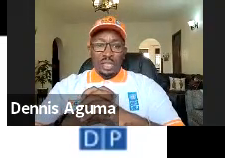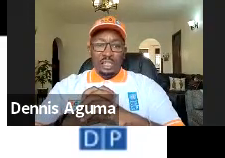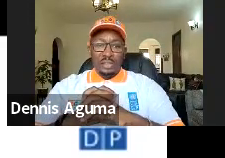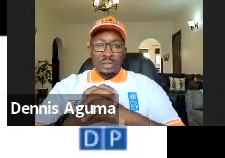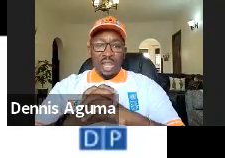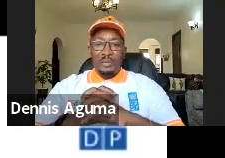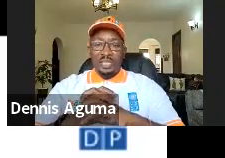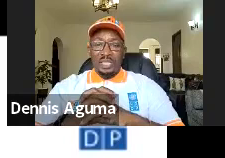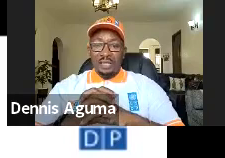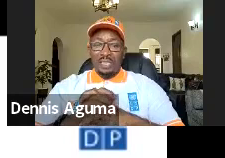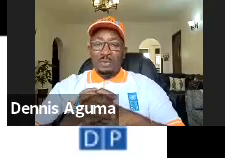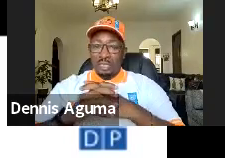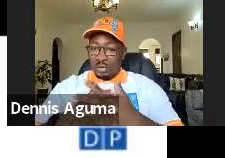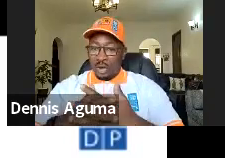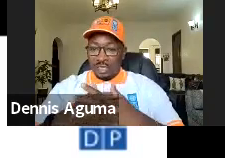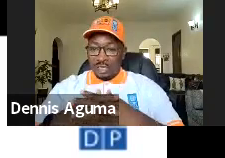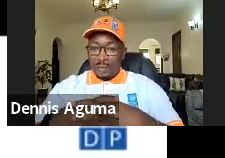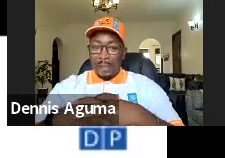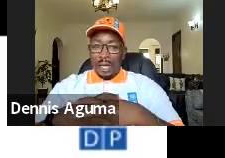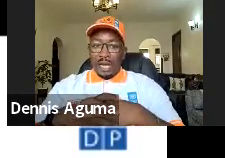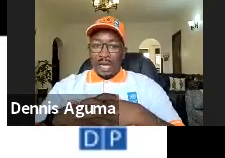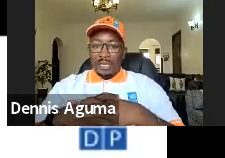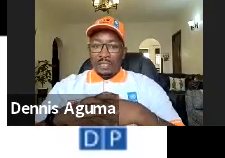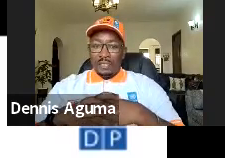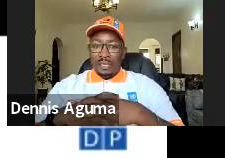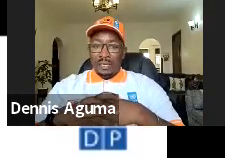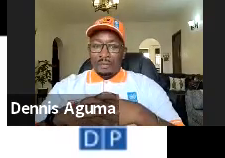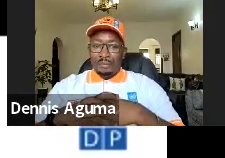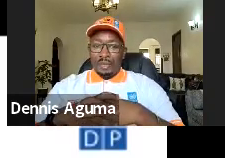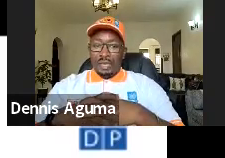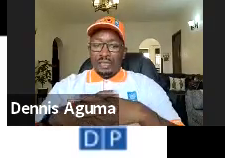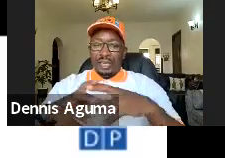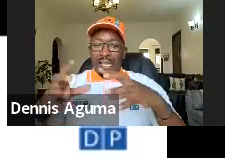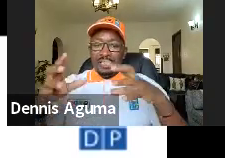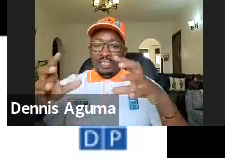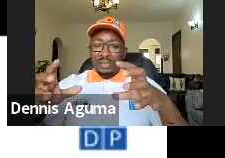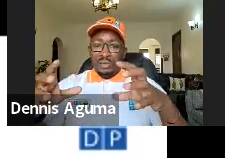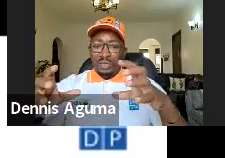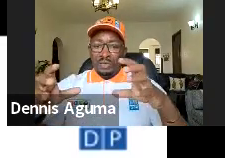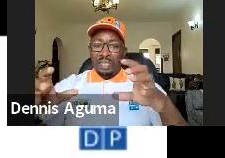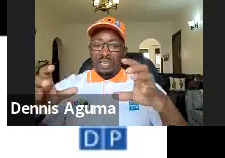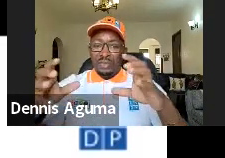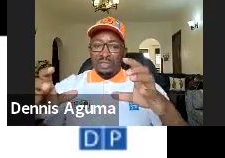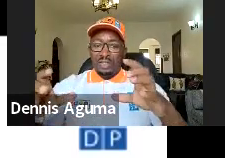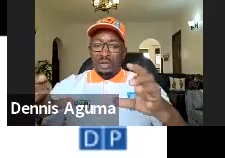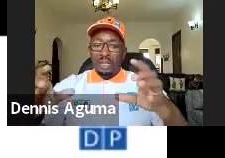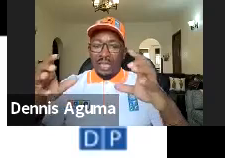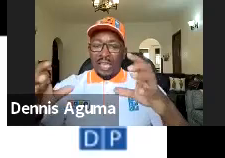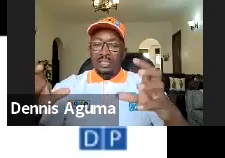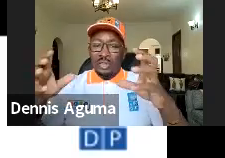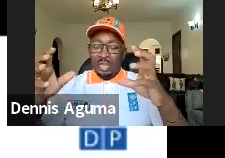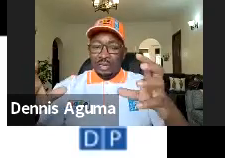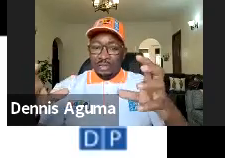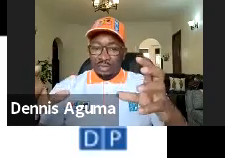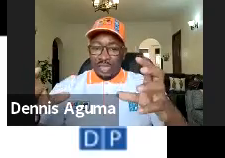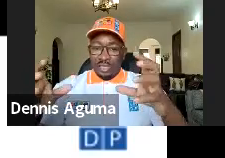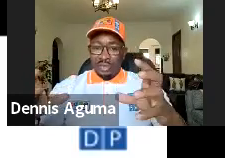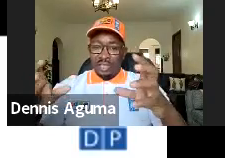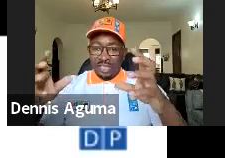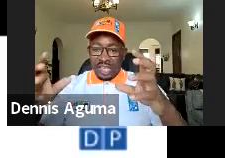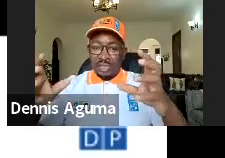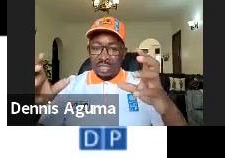is the Youth Ideathon? Every business starts with a simple idea. And the Ideathon really is focusing on an entry level.